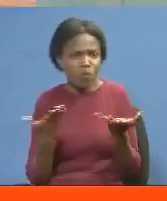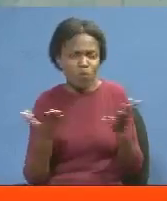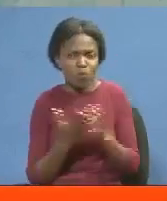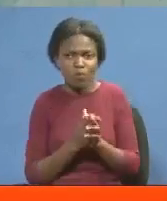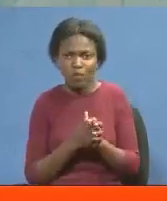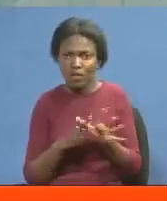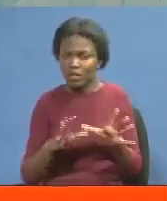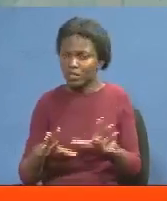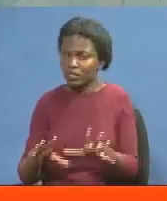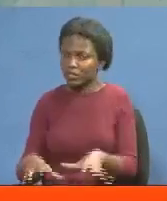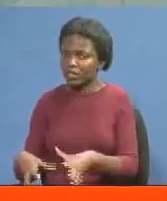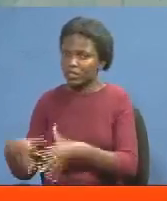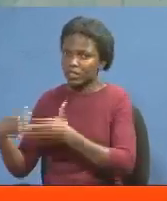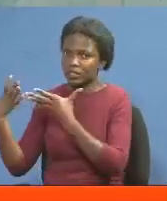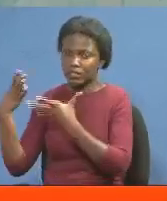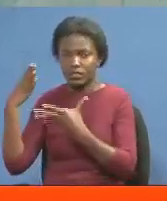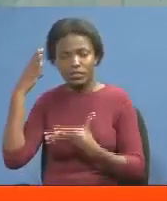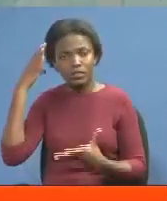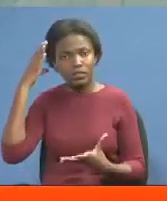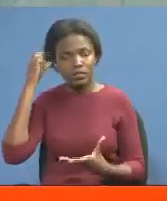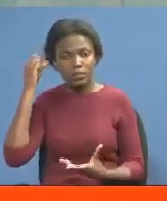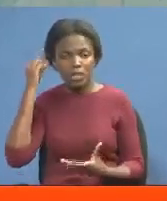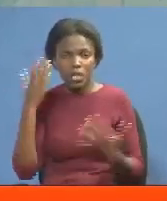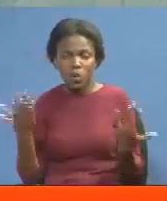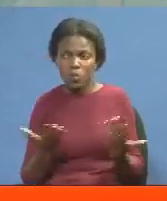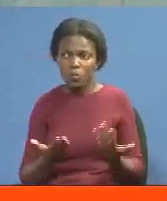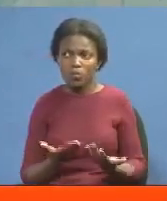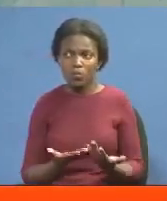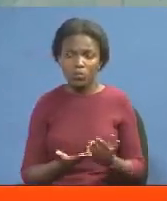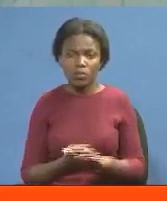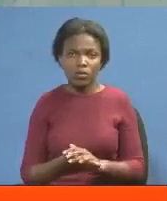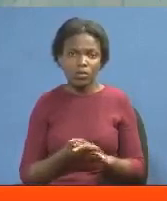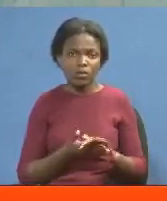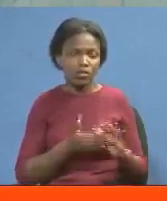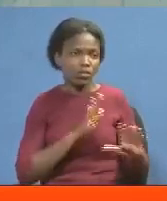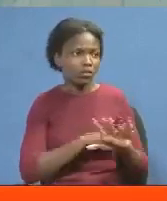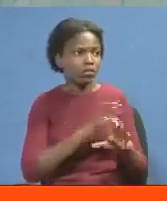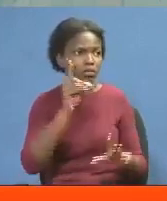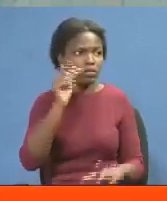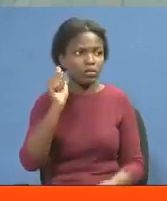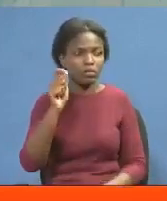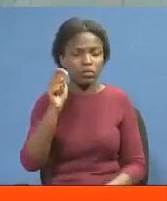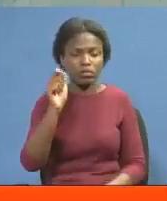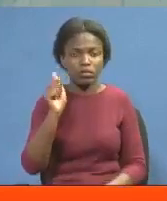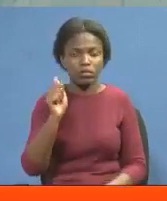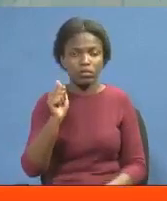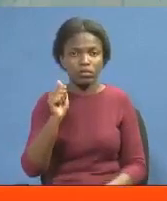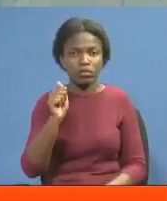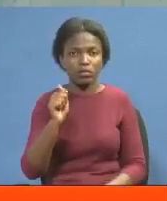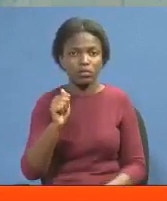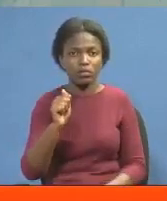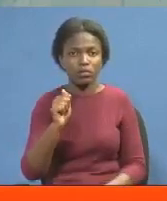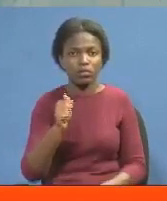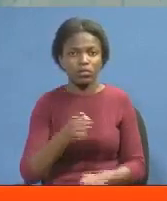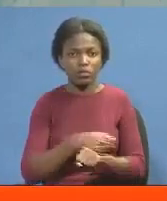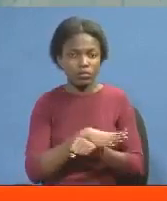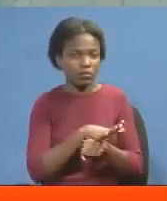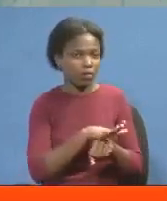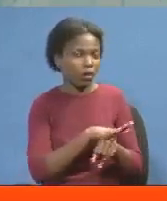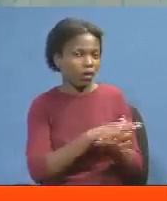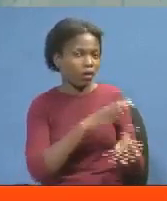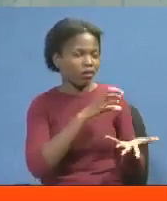to Somalia where mm-hmm. even data, proper data on COVID deaths, mm-hmm. COVID